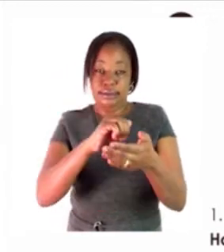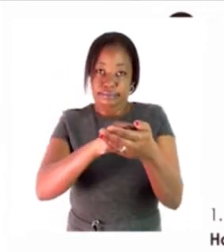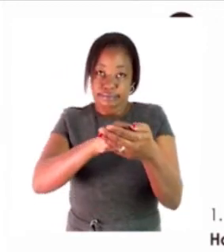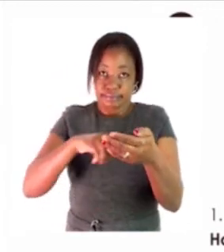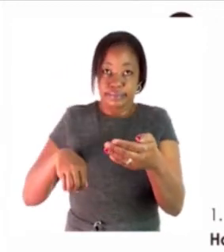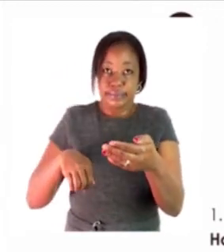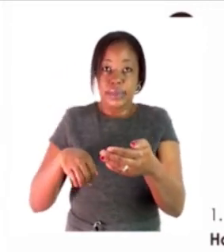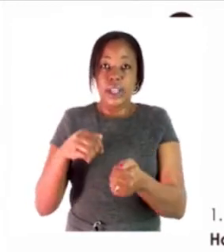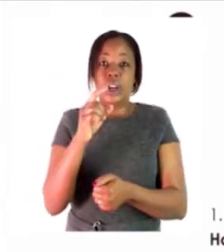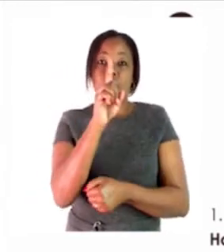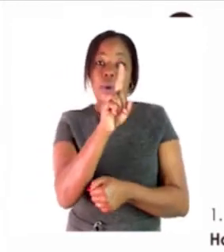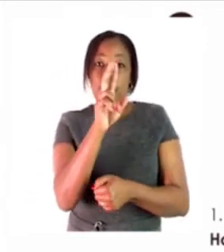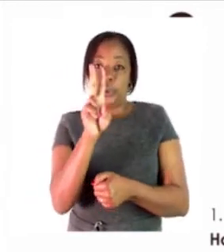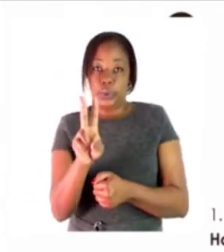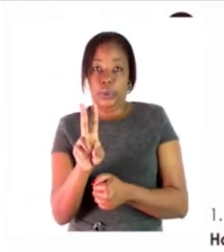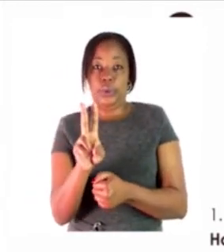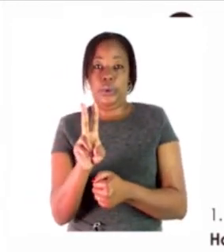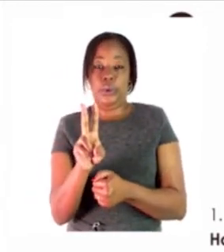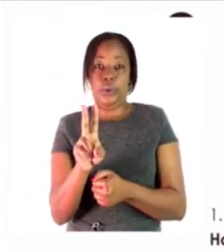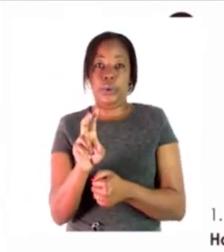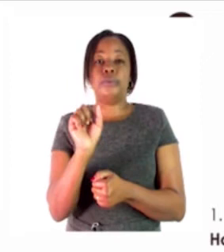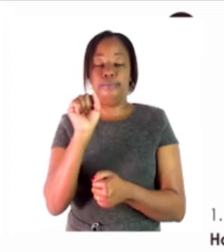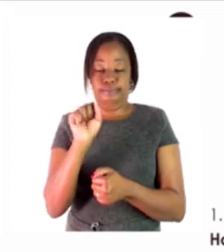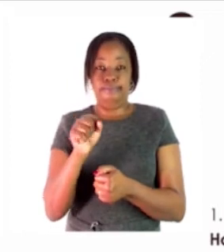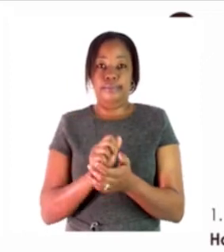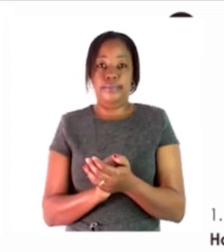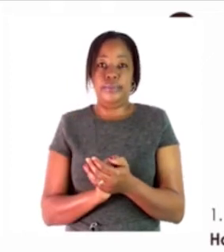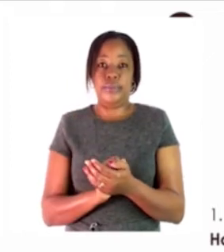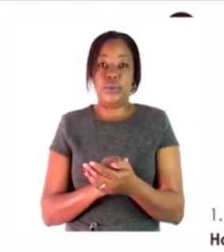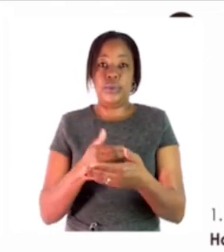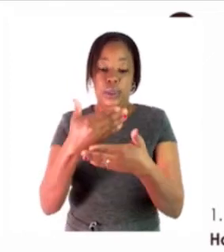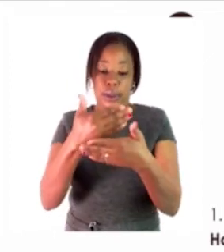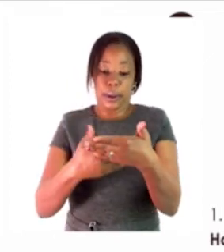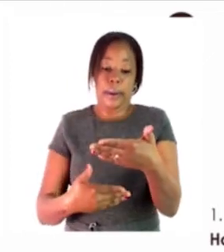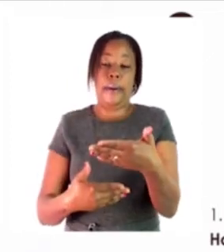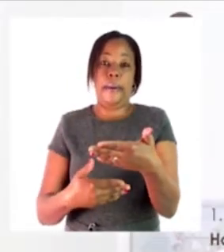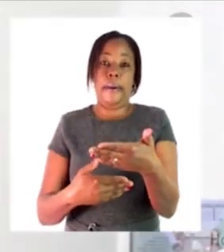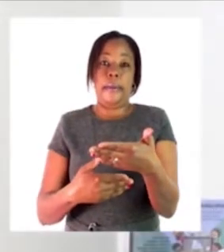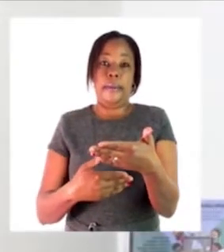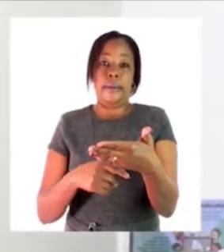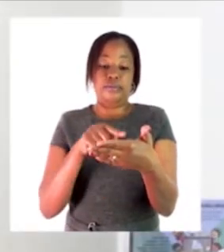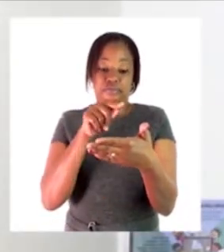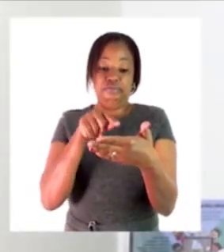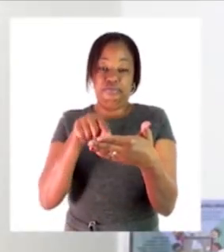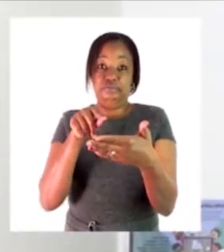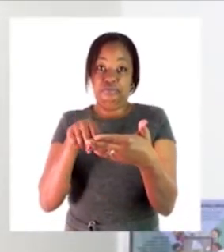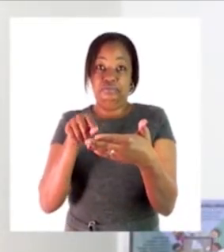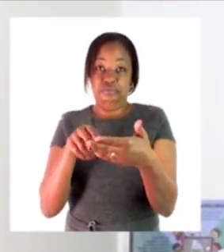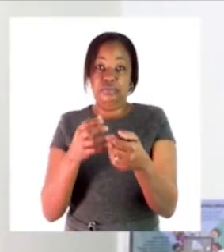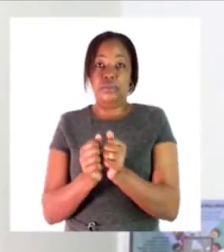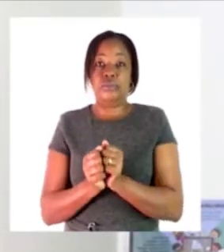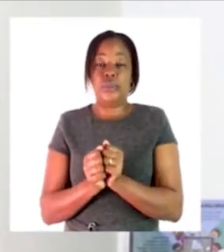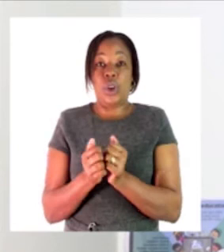same way, if you don't want to use the sticks and the stones, you can use the column way. Let's check how we can use the column way.